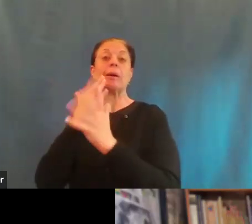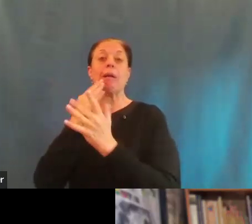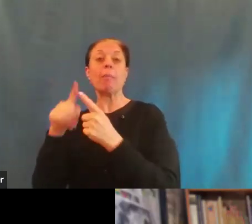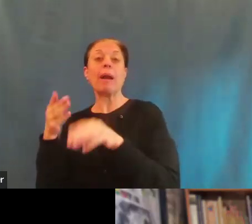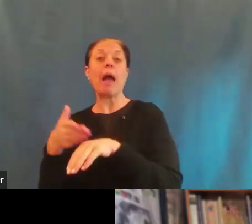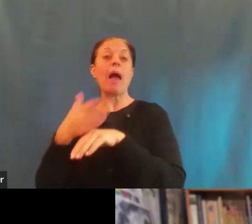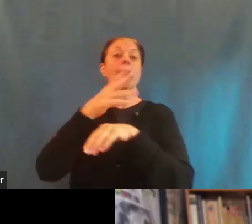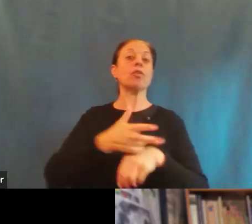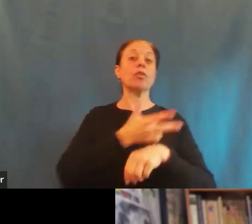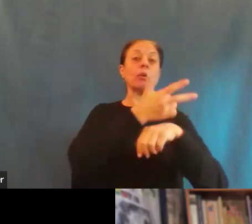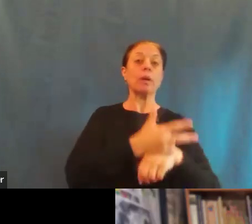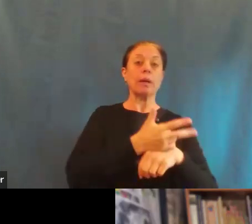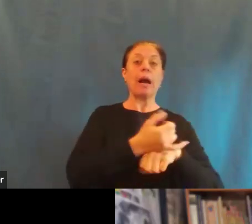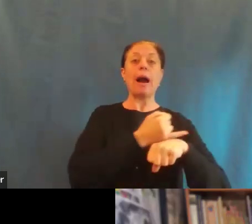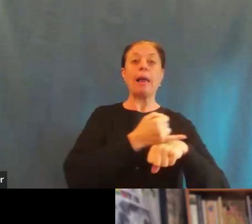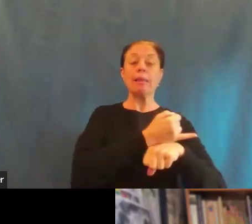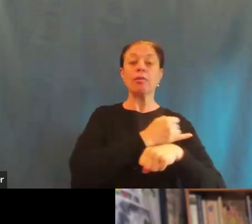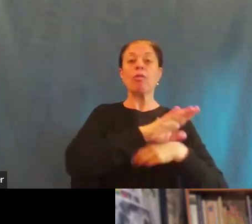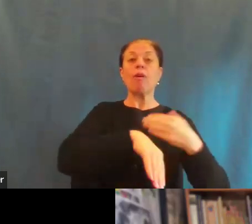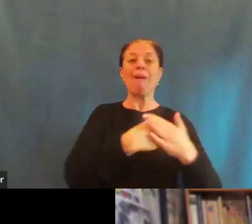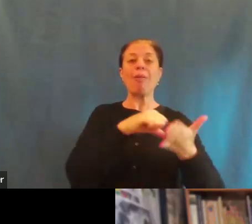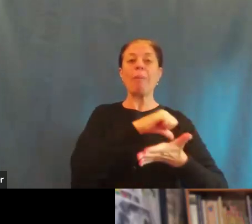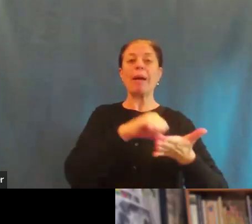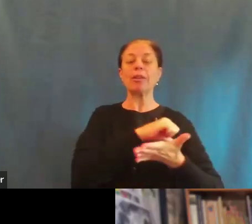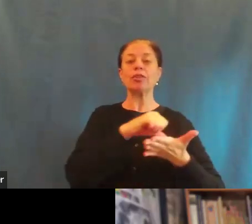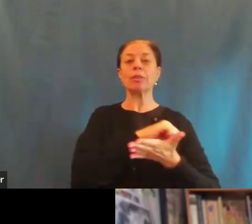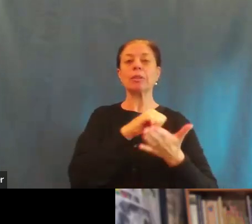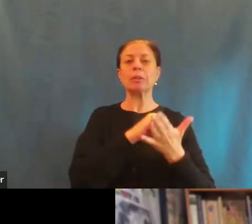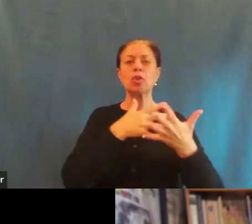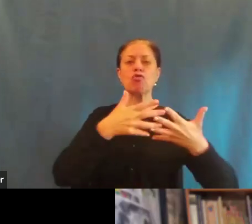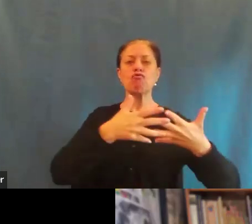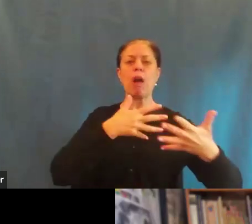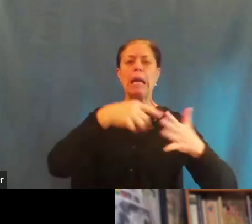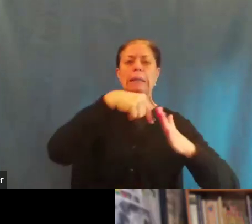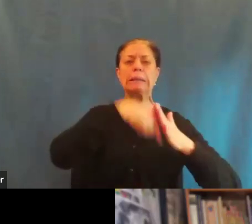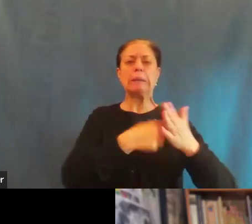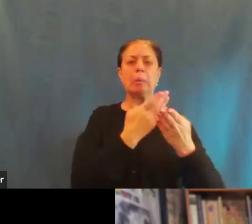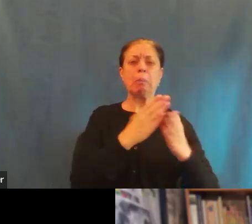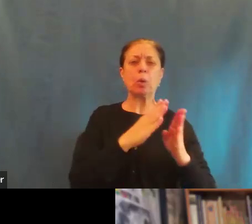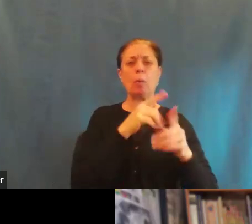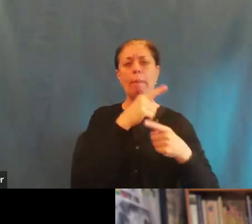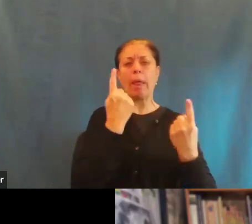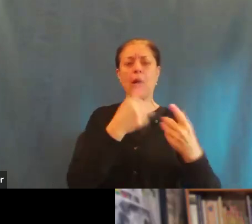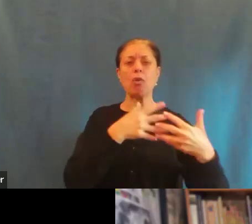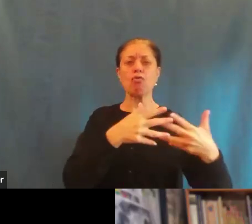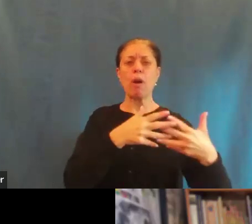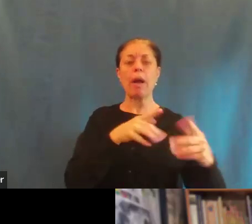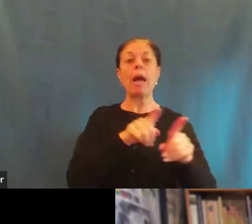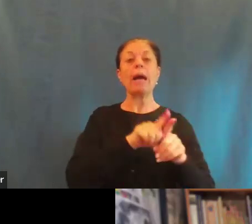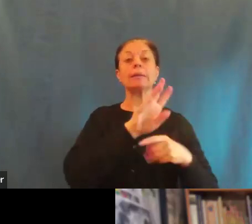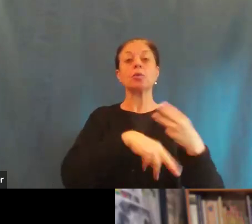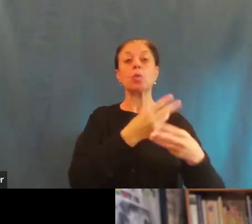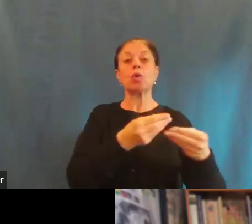arriving on the island, all of the pages are in Payne's gray, this deep blue black, as his world loses